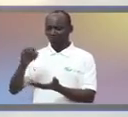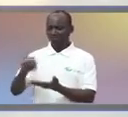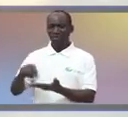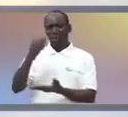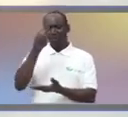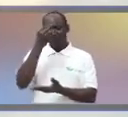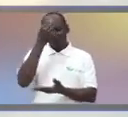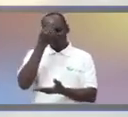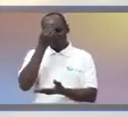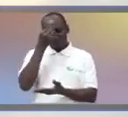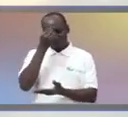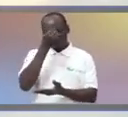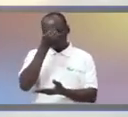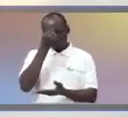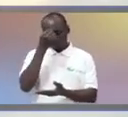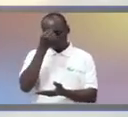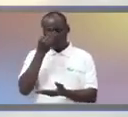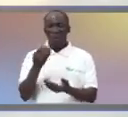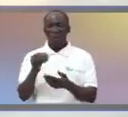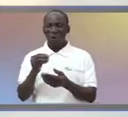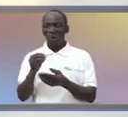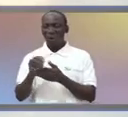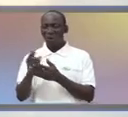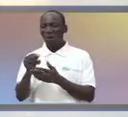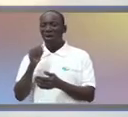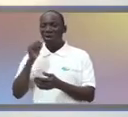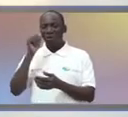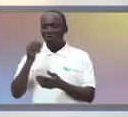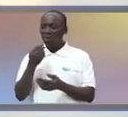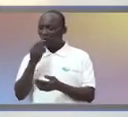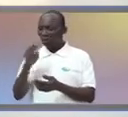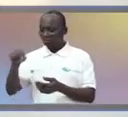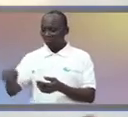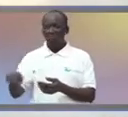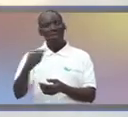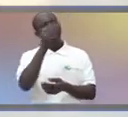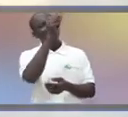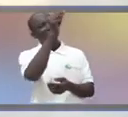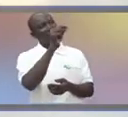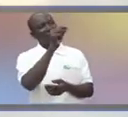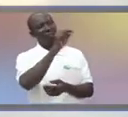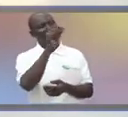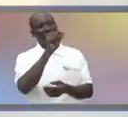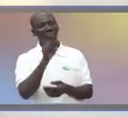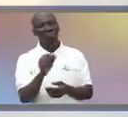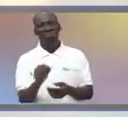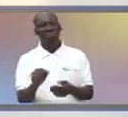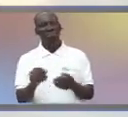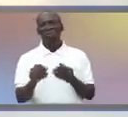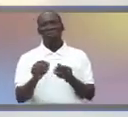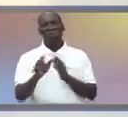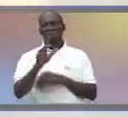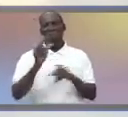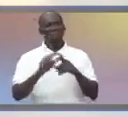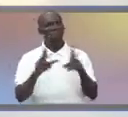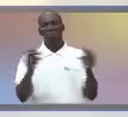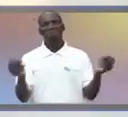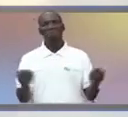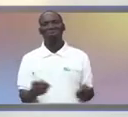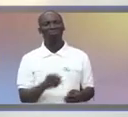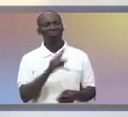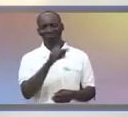mu maso ana apani mu maso na nnim no enye de yakobon aka wo nti yankopon se esubo no mfa ye